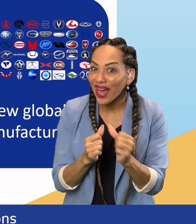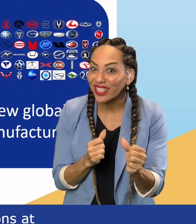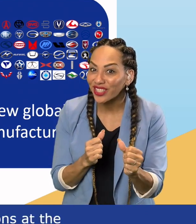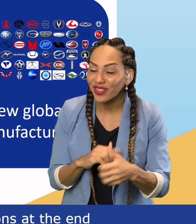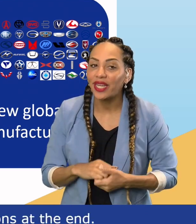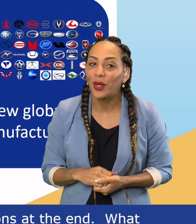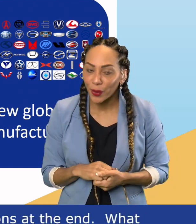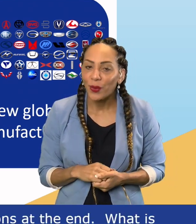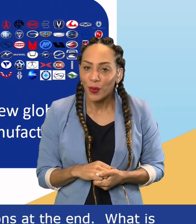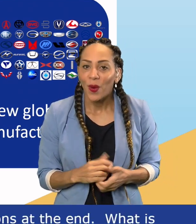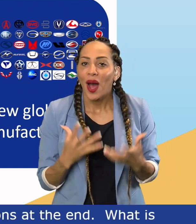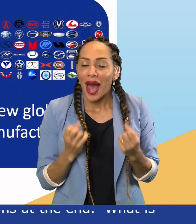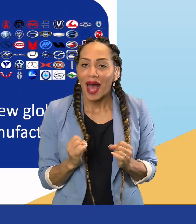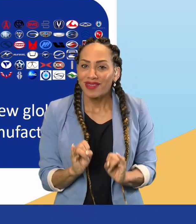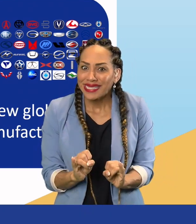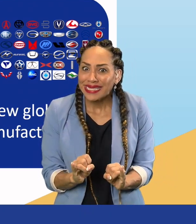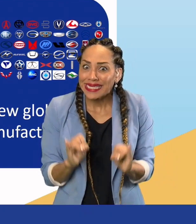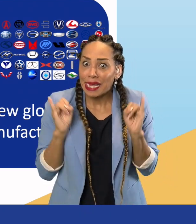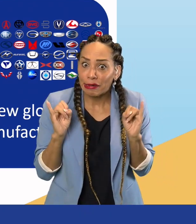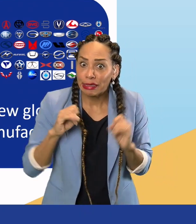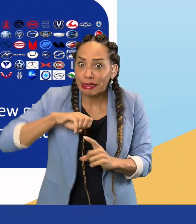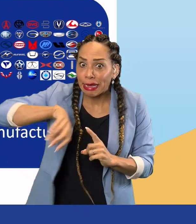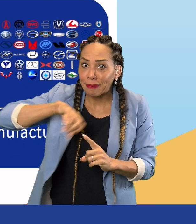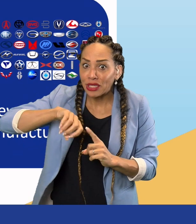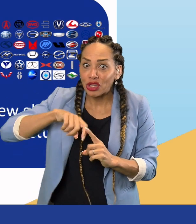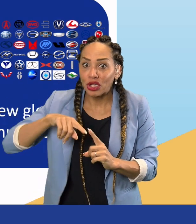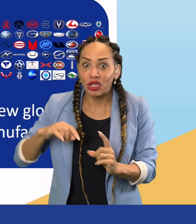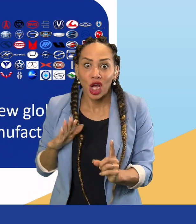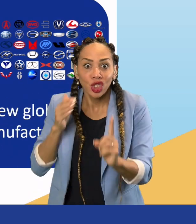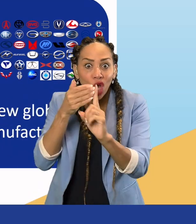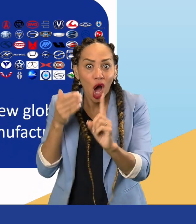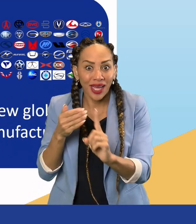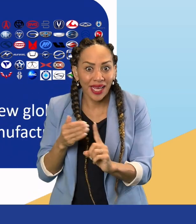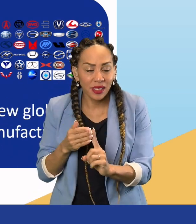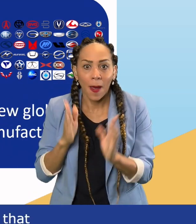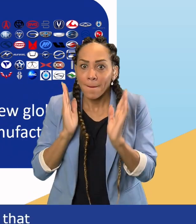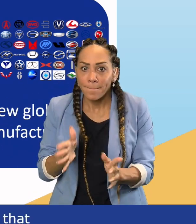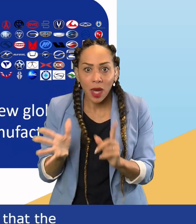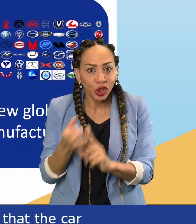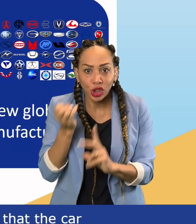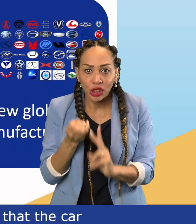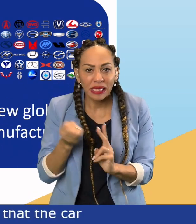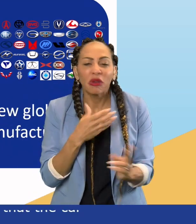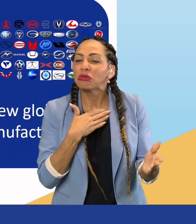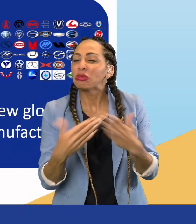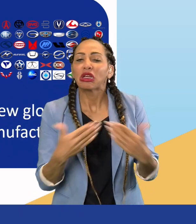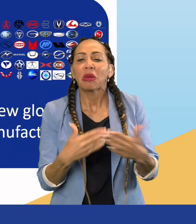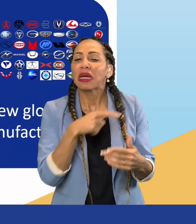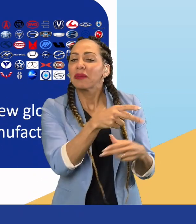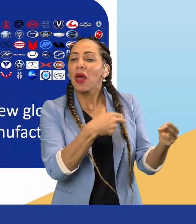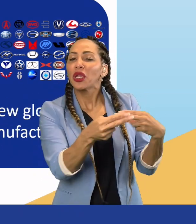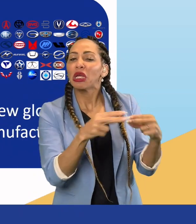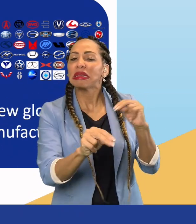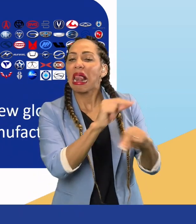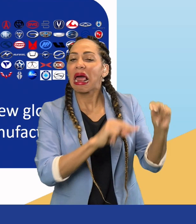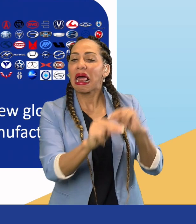emissions targets that the car manufacturers have to hit. So regardless of what you hear in the news, bear in mind that